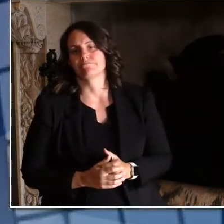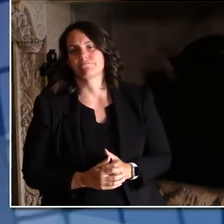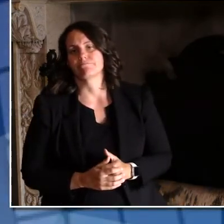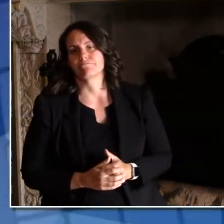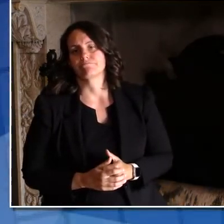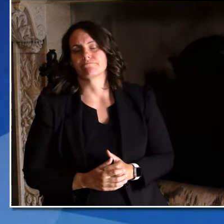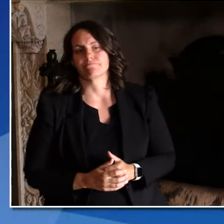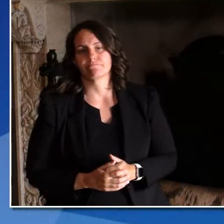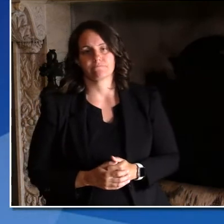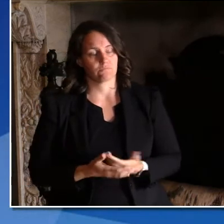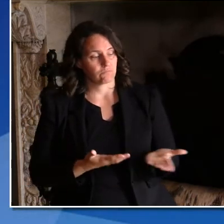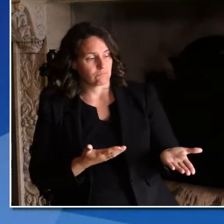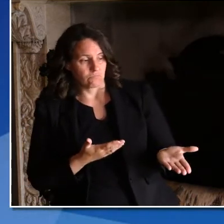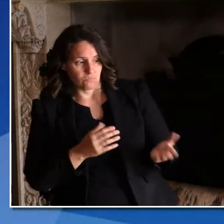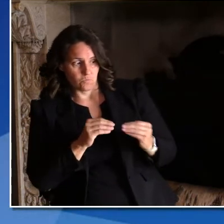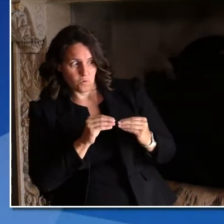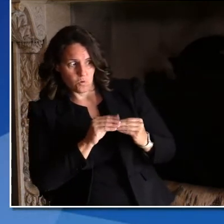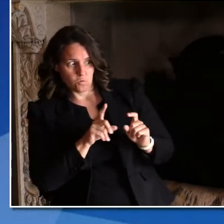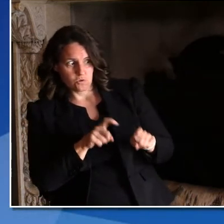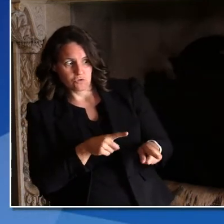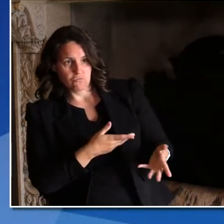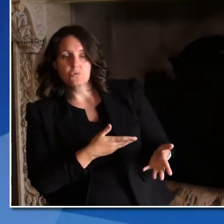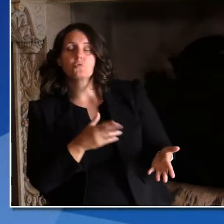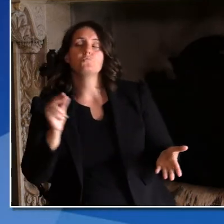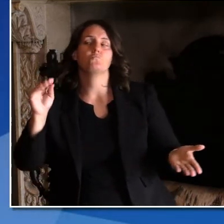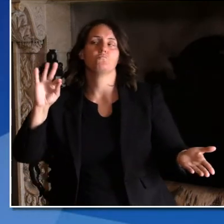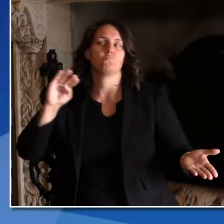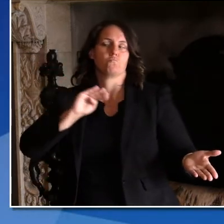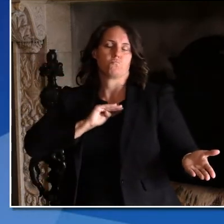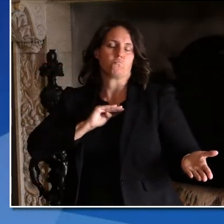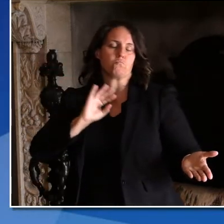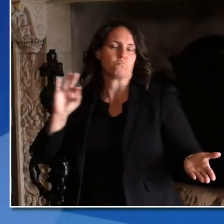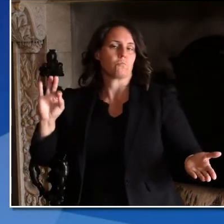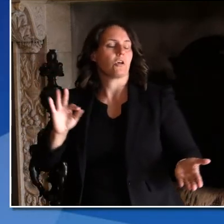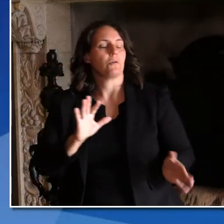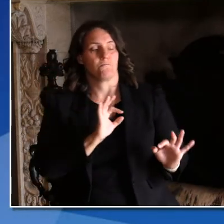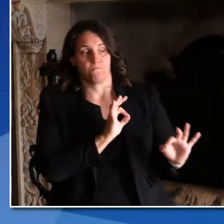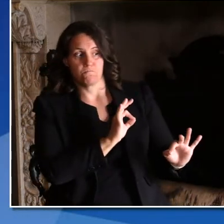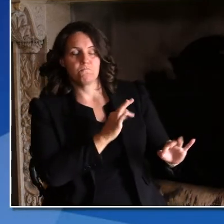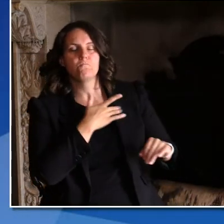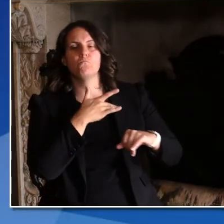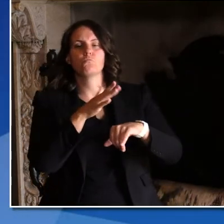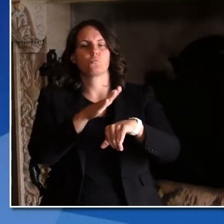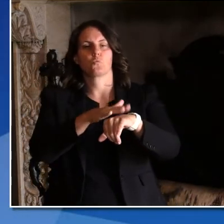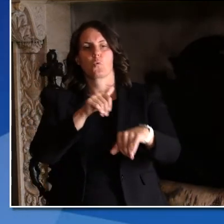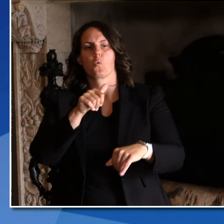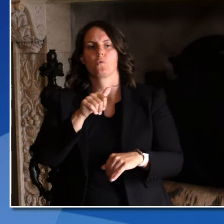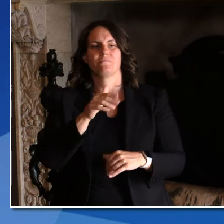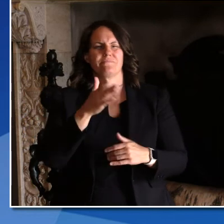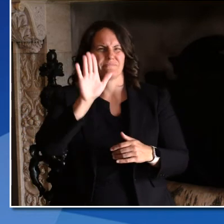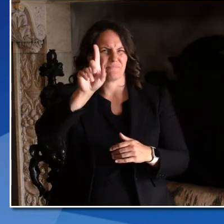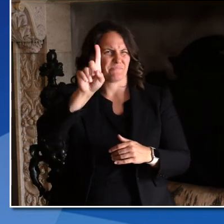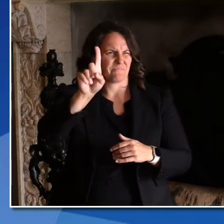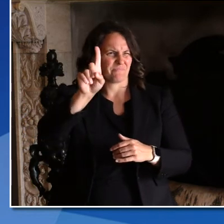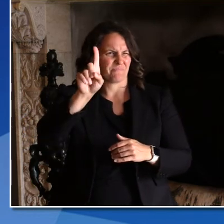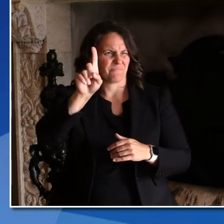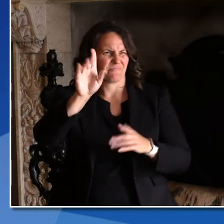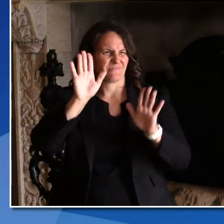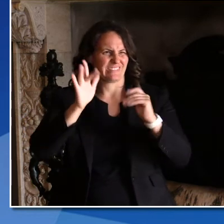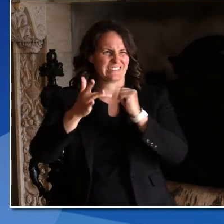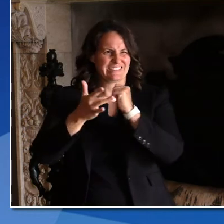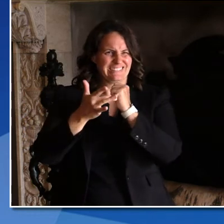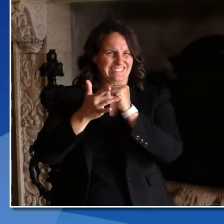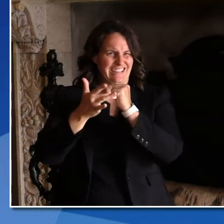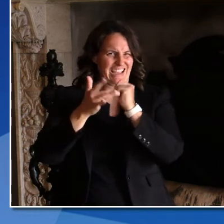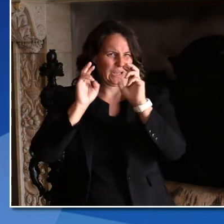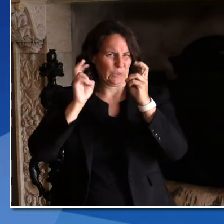follow-up? Nope, I'm good, thank you. Okay. Because we had some technical difficulties early on, I'm going to go back to the list of